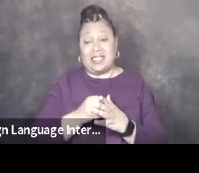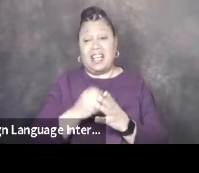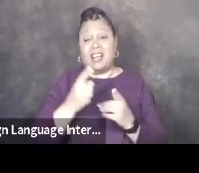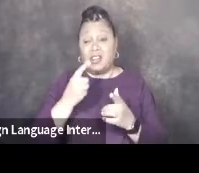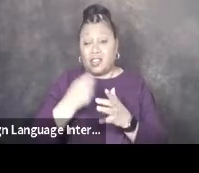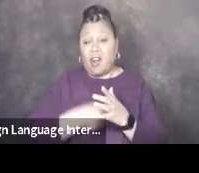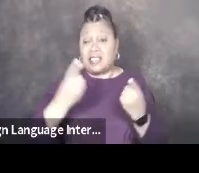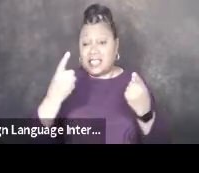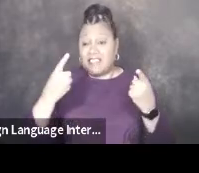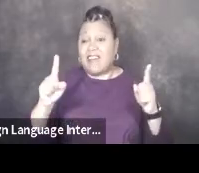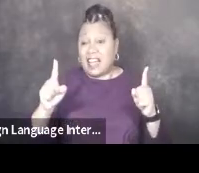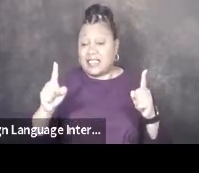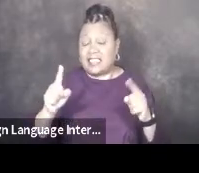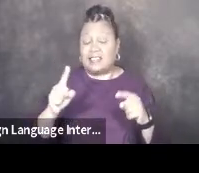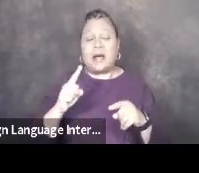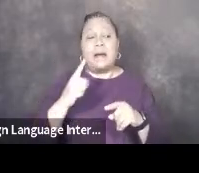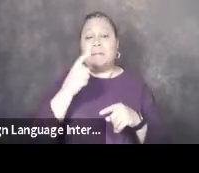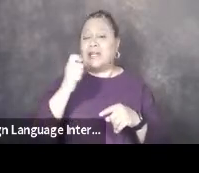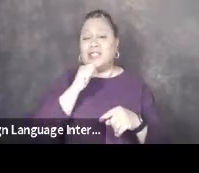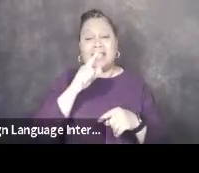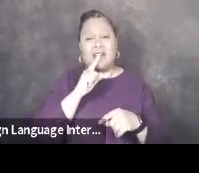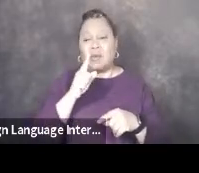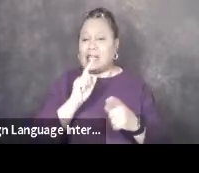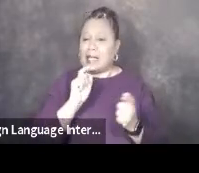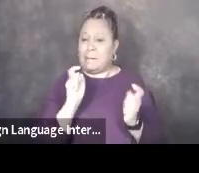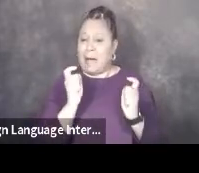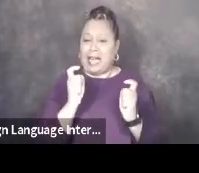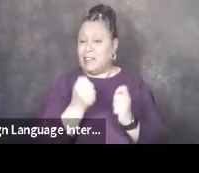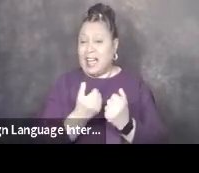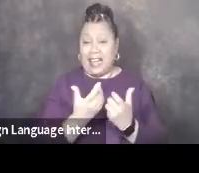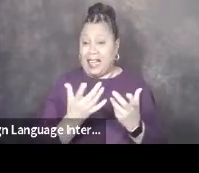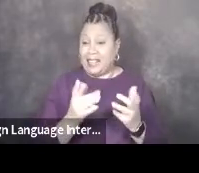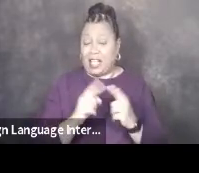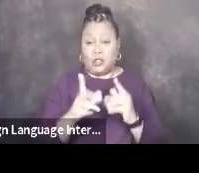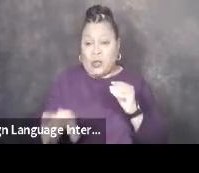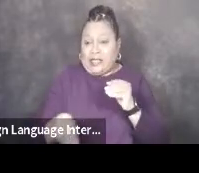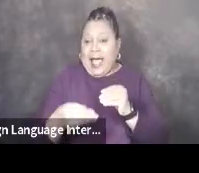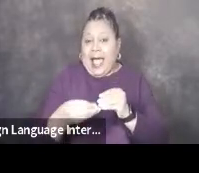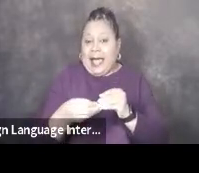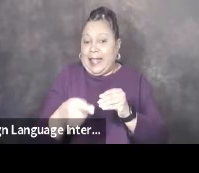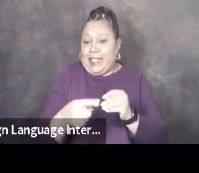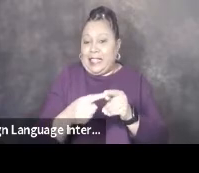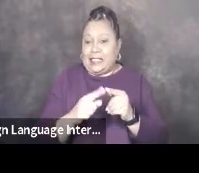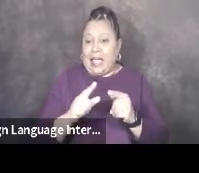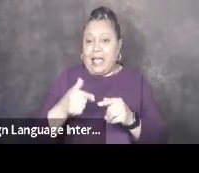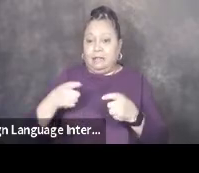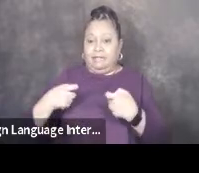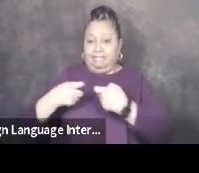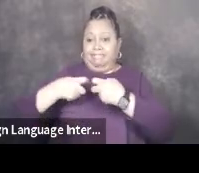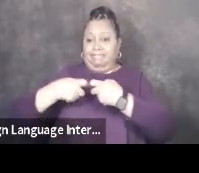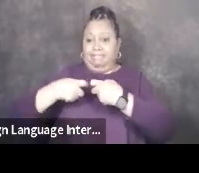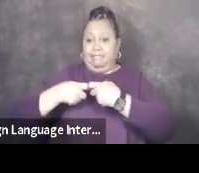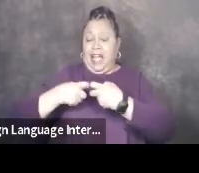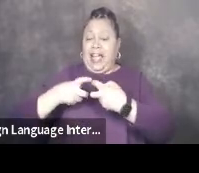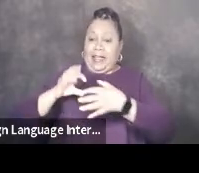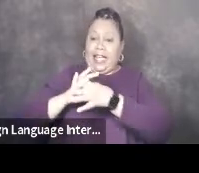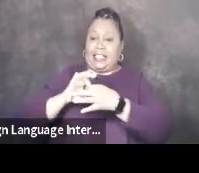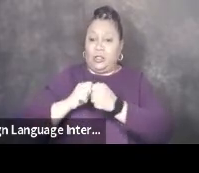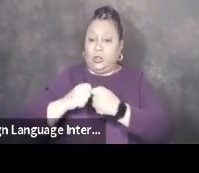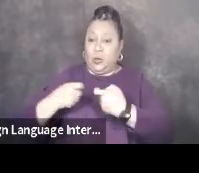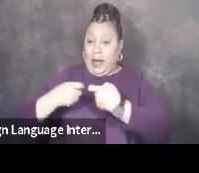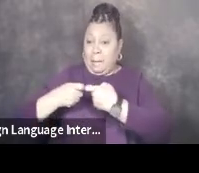effective because you're not really modifying anything. You're just adding this and powering it, connecting it to